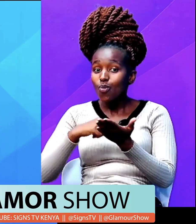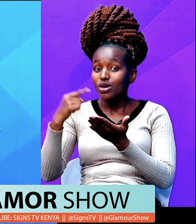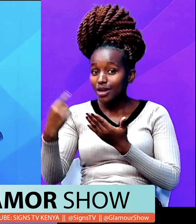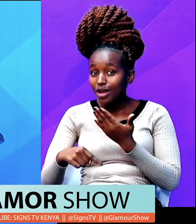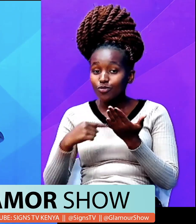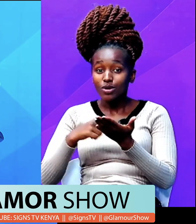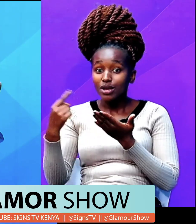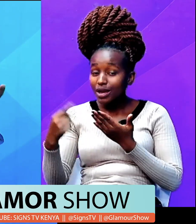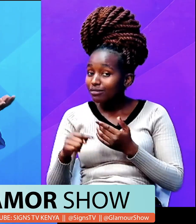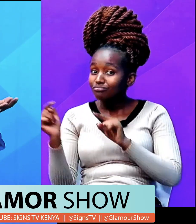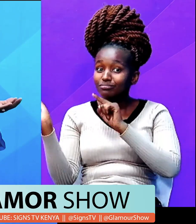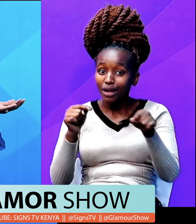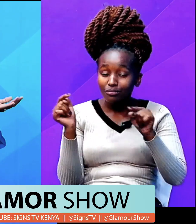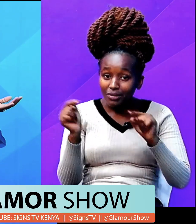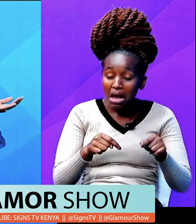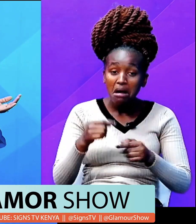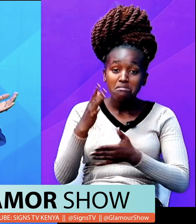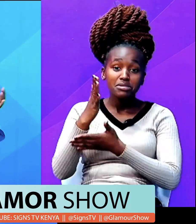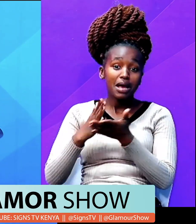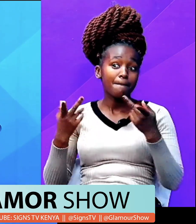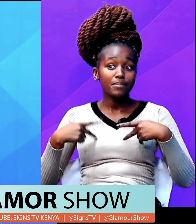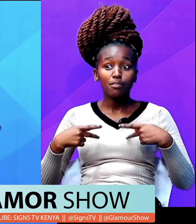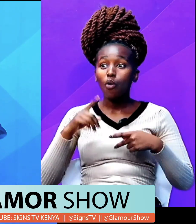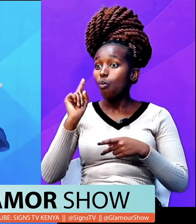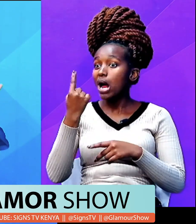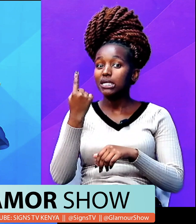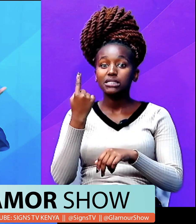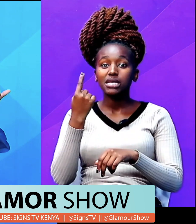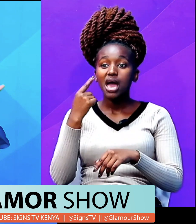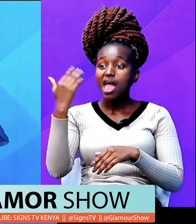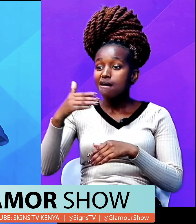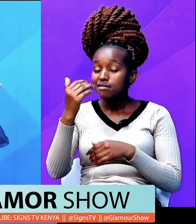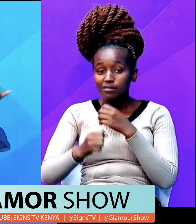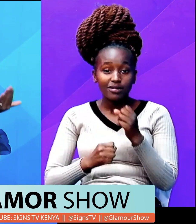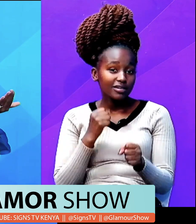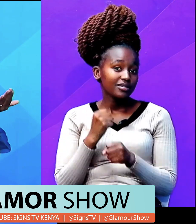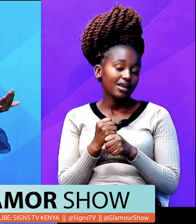them once in a year. You know, it just depends with